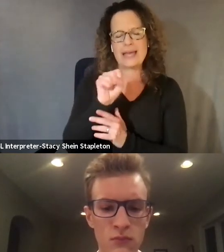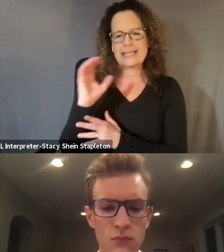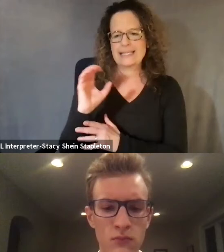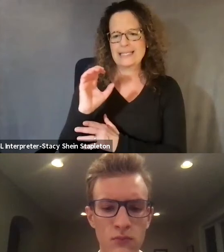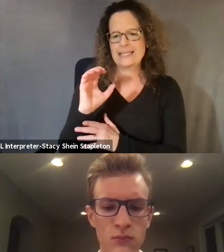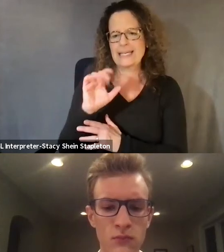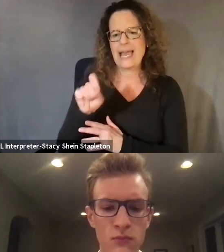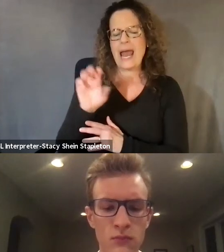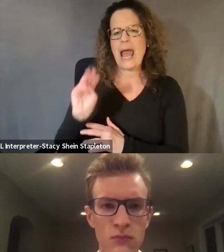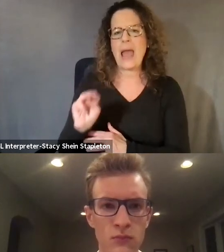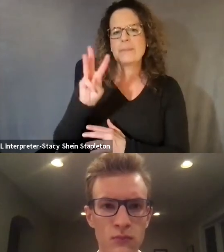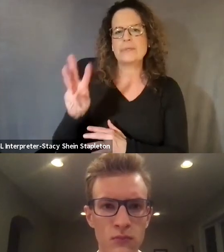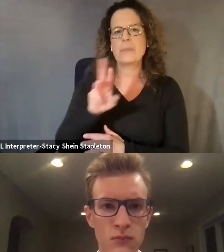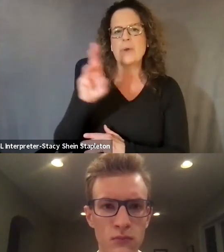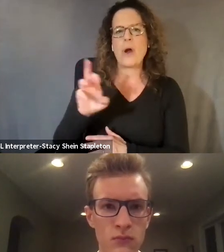at